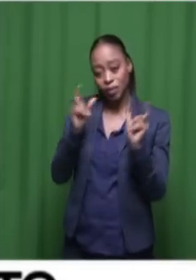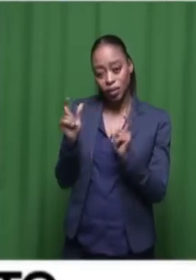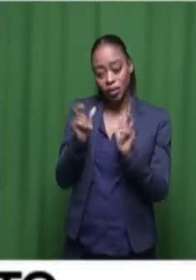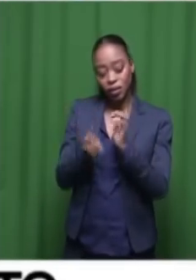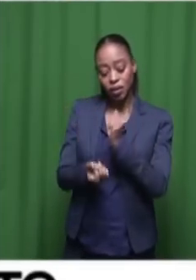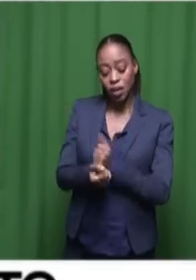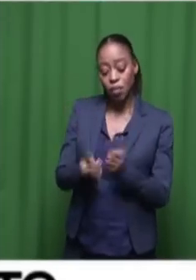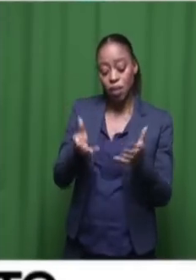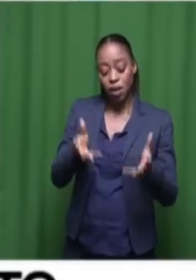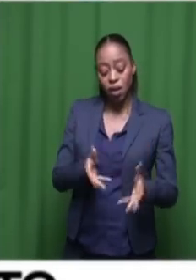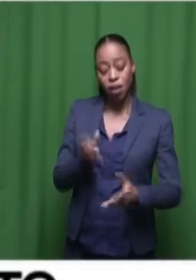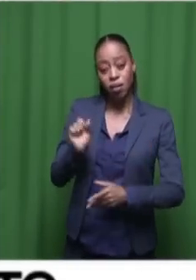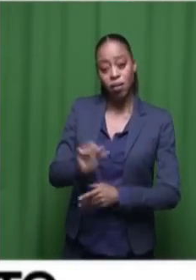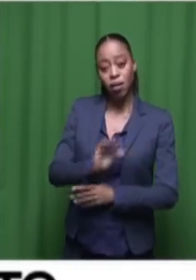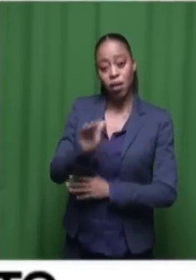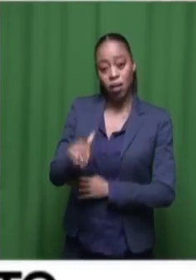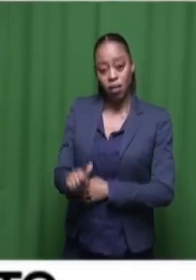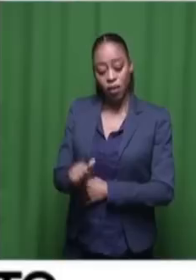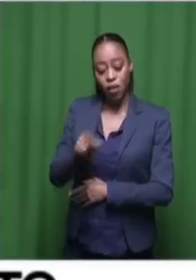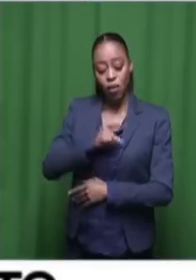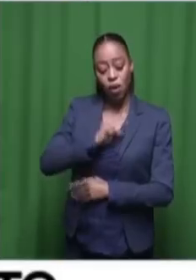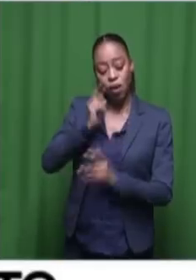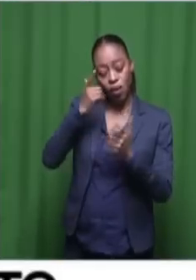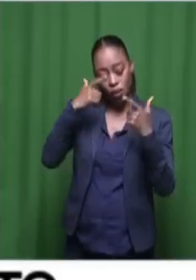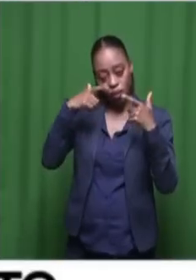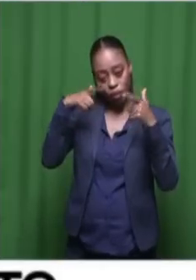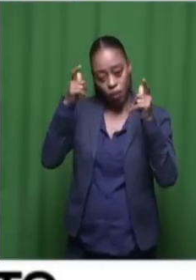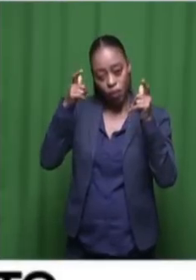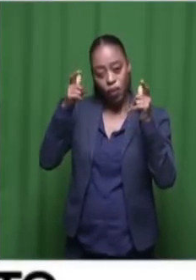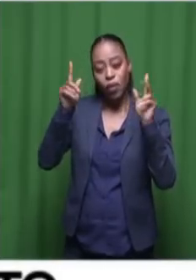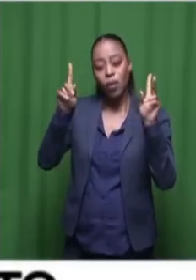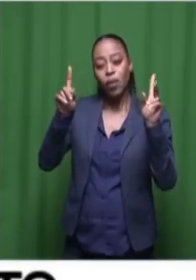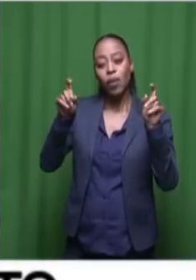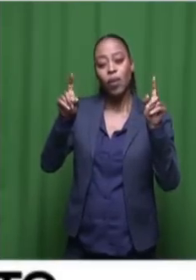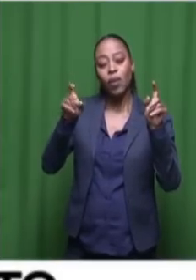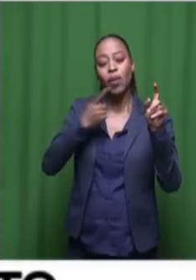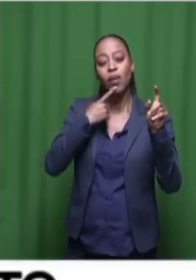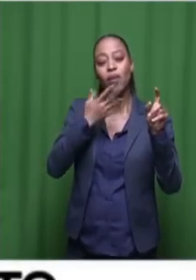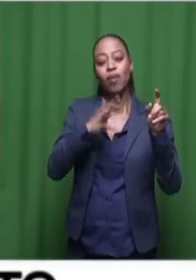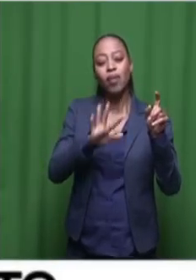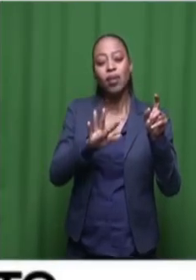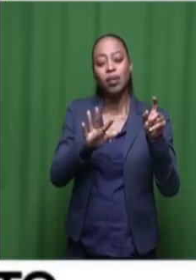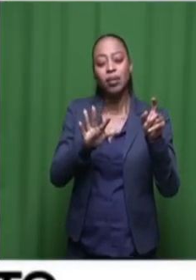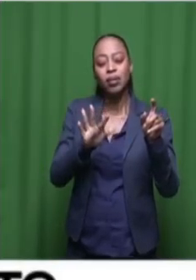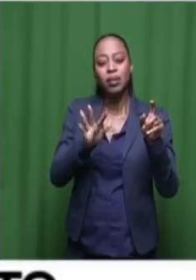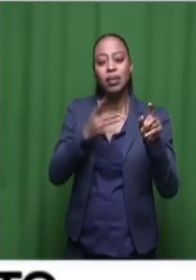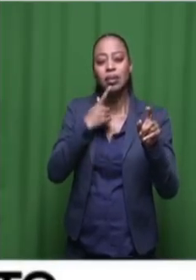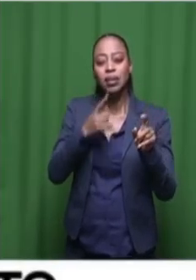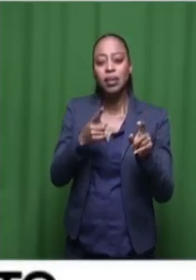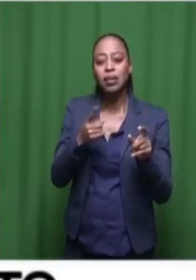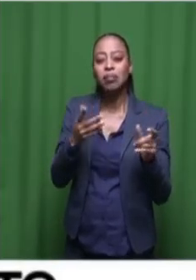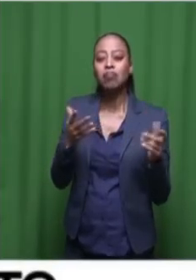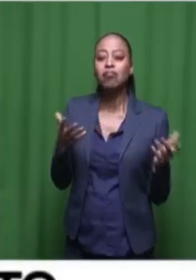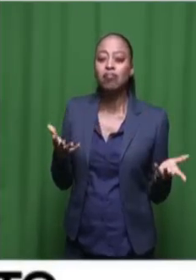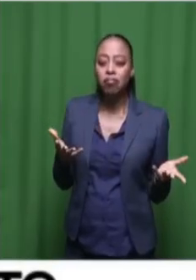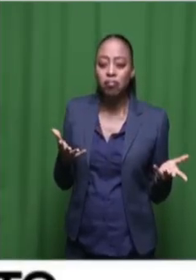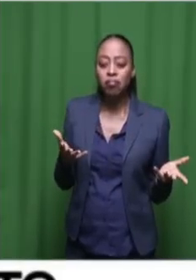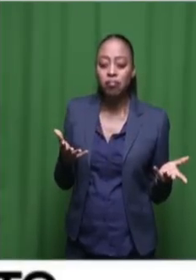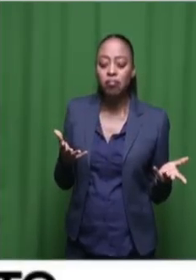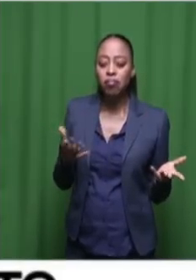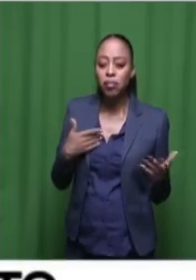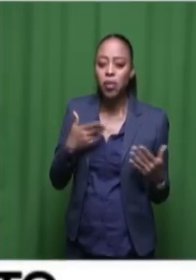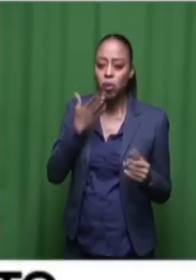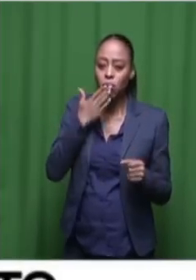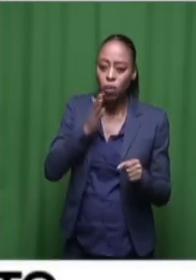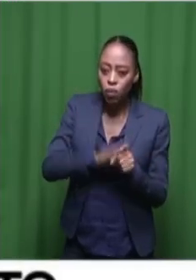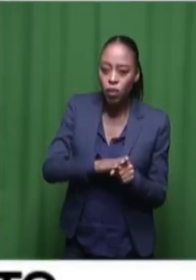South Africa, of course, as the Queen, of course, the famous quote that she said, it's simply saying that she's really willing and devoted